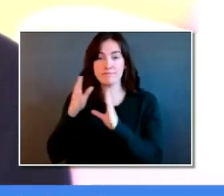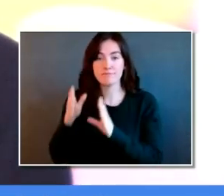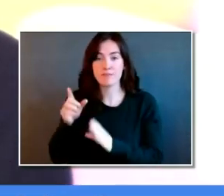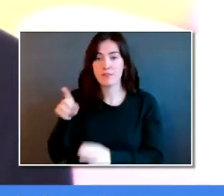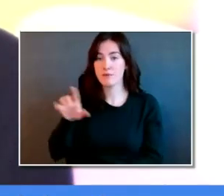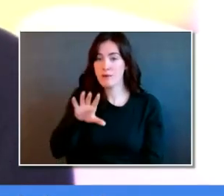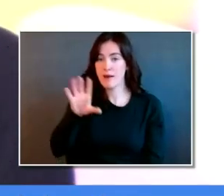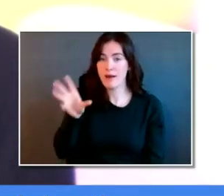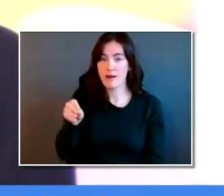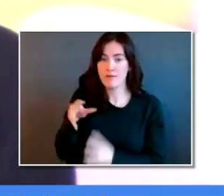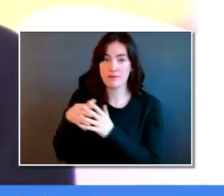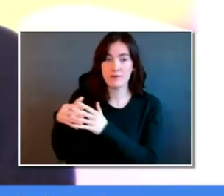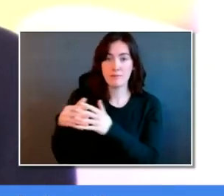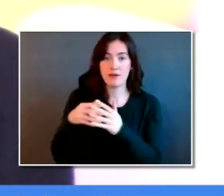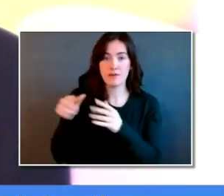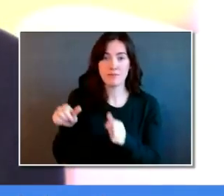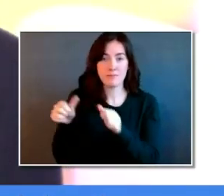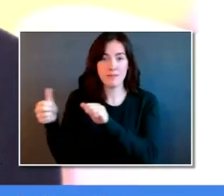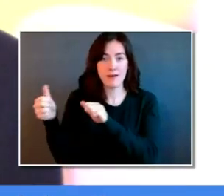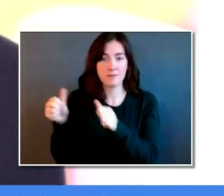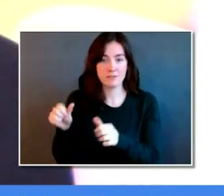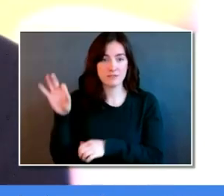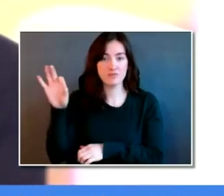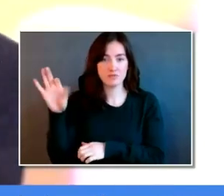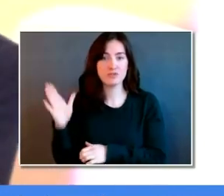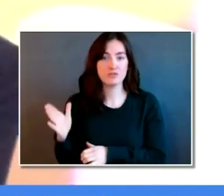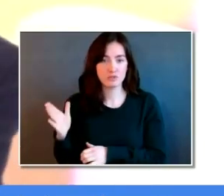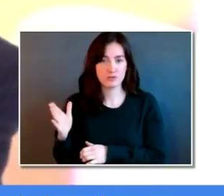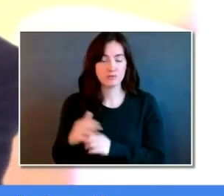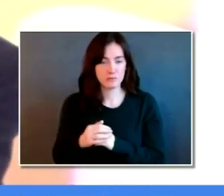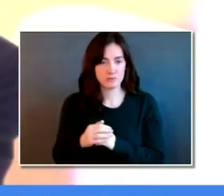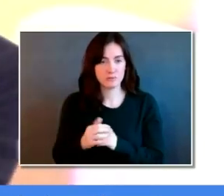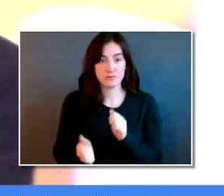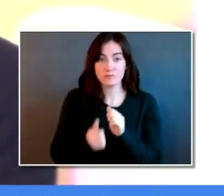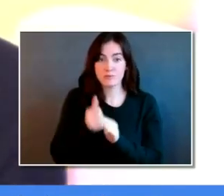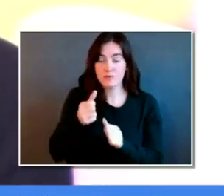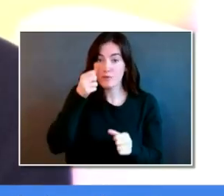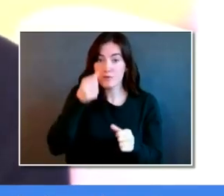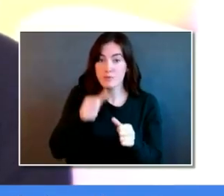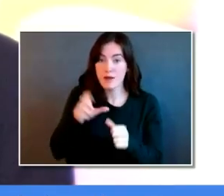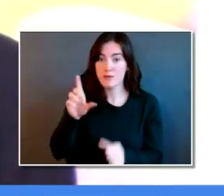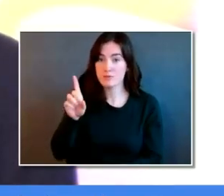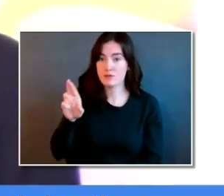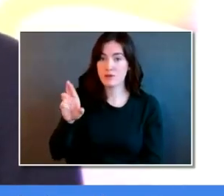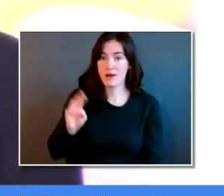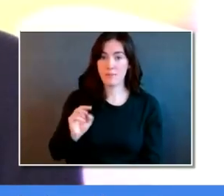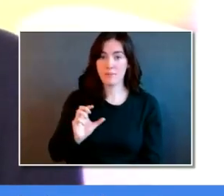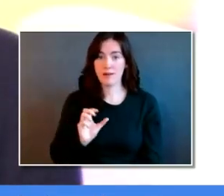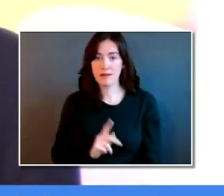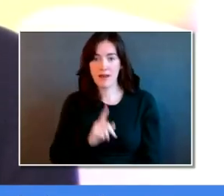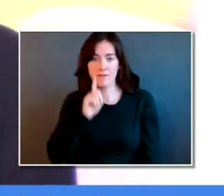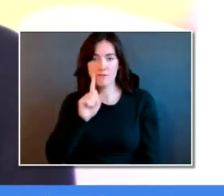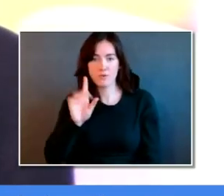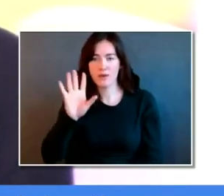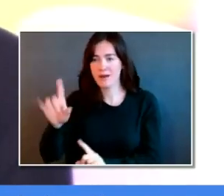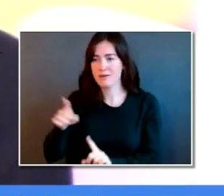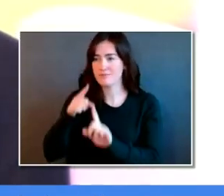preachers. Most people remember Dr. King for his vision for a better America,